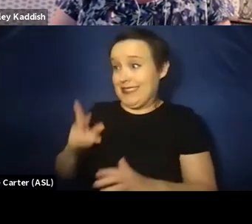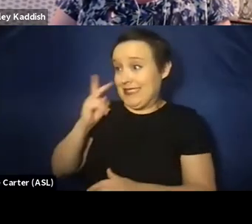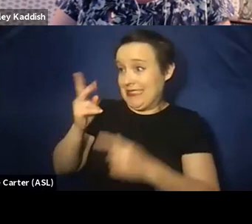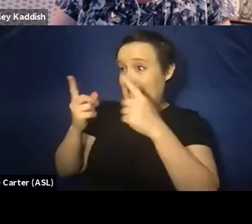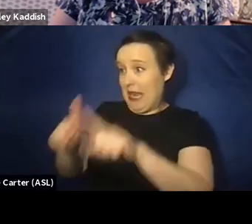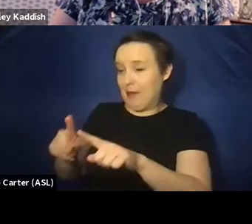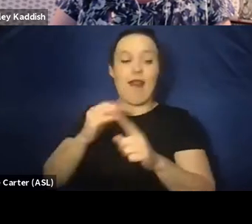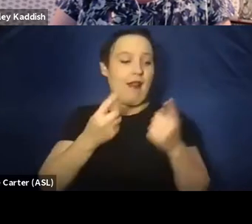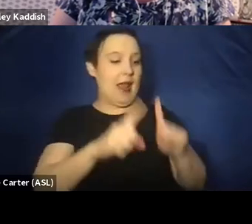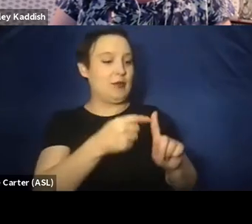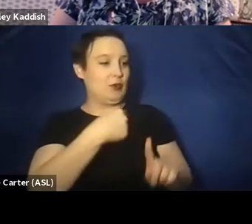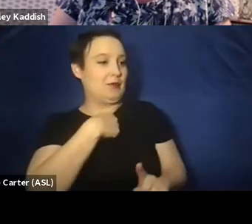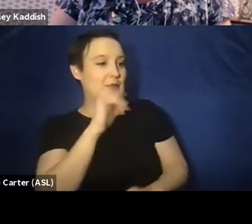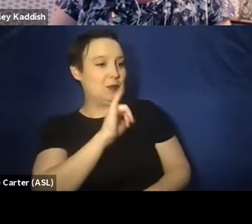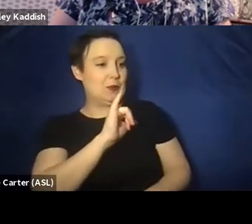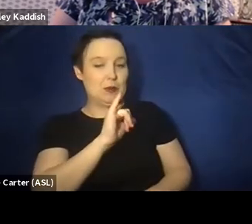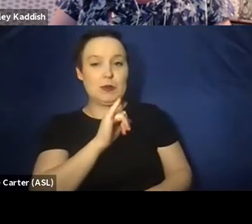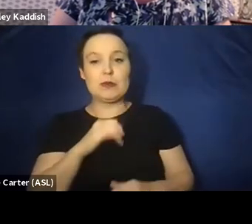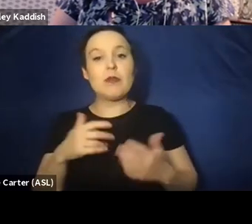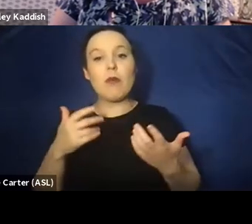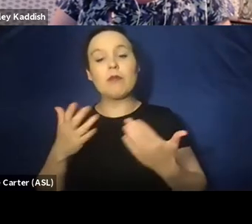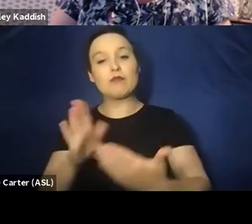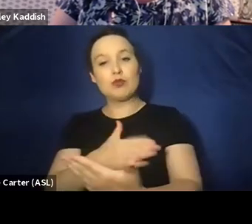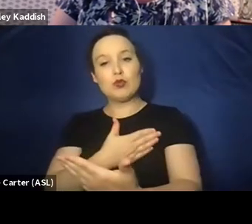And everything about music is relational